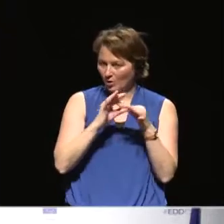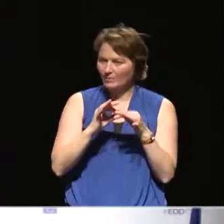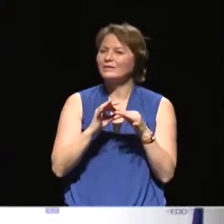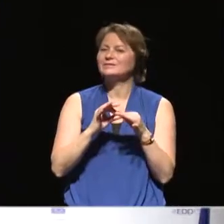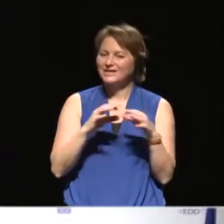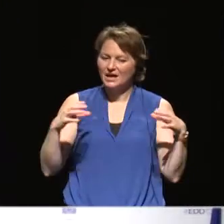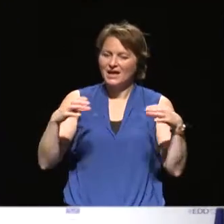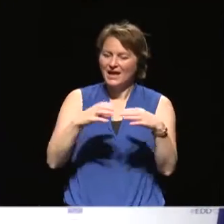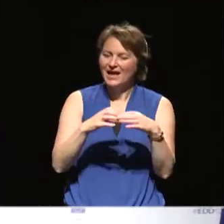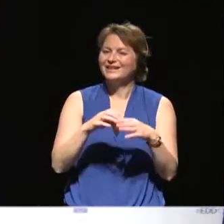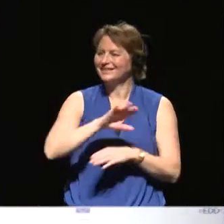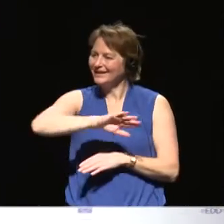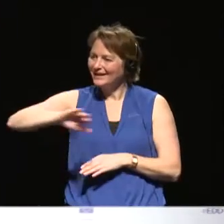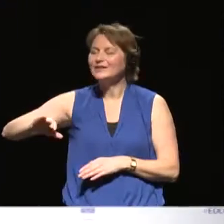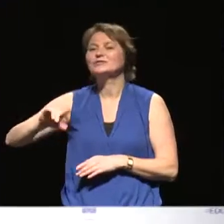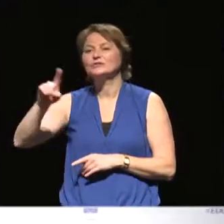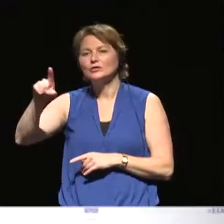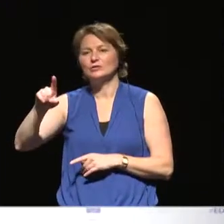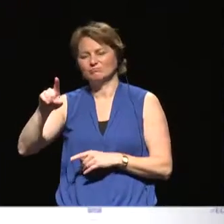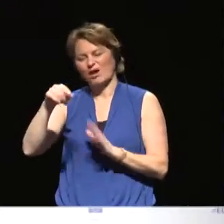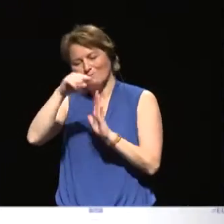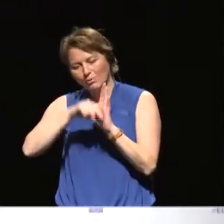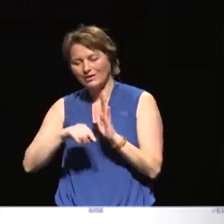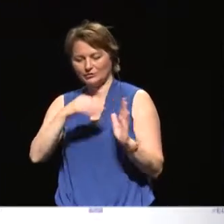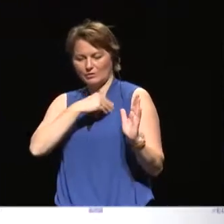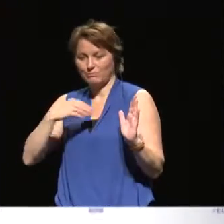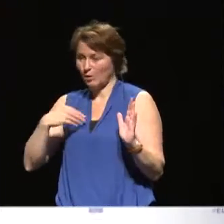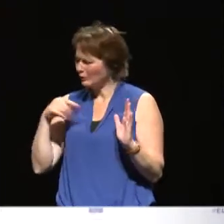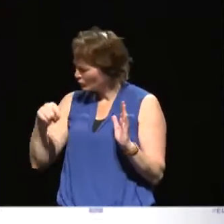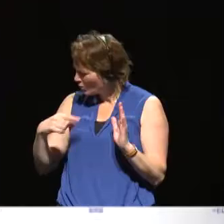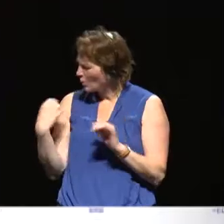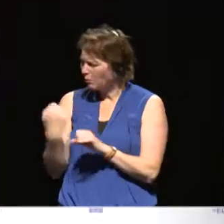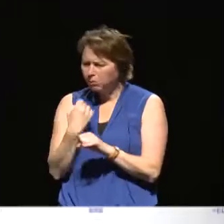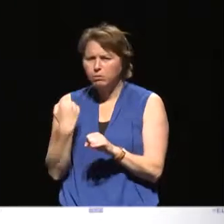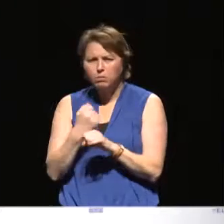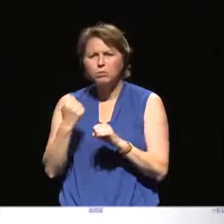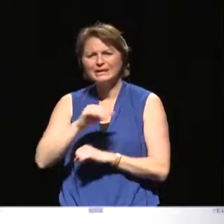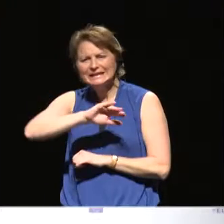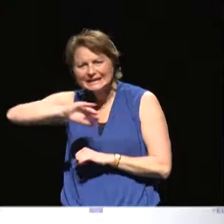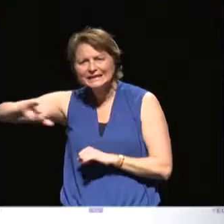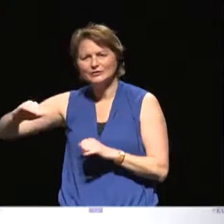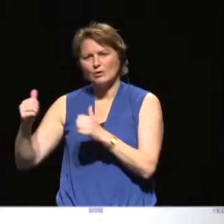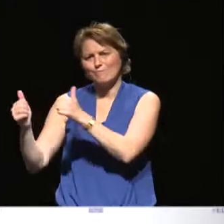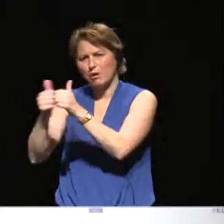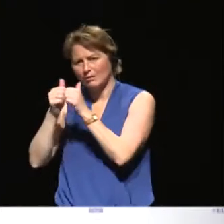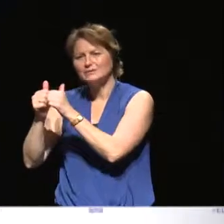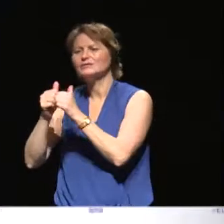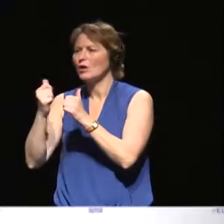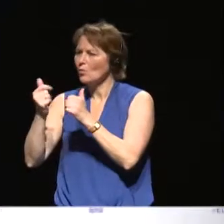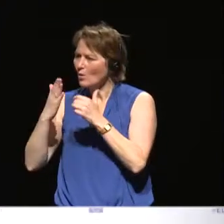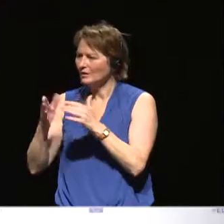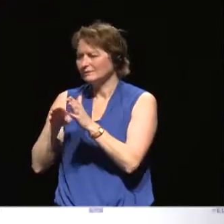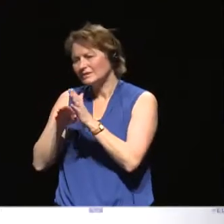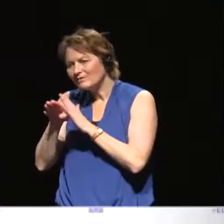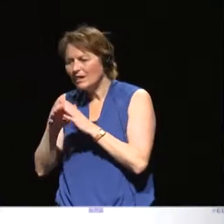and Eastern policy of Poland. You have been working very hard also in the Eastern Partnership, developing some strategies to prevent and